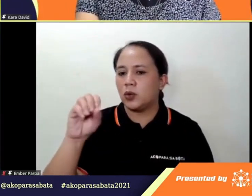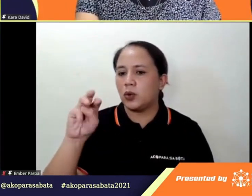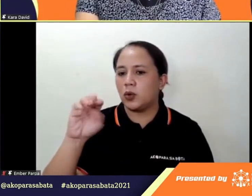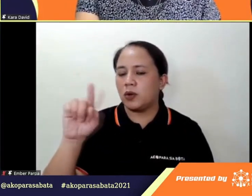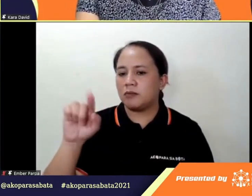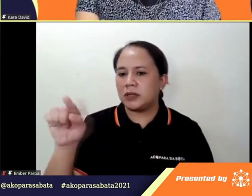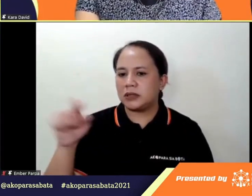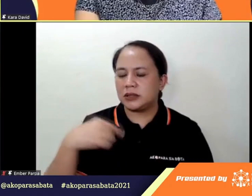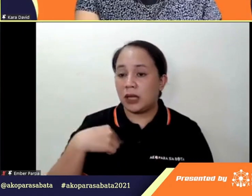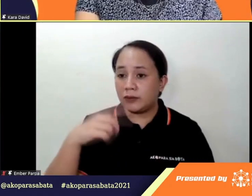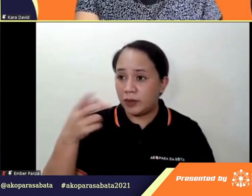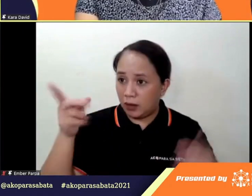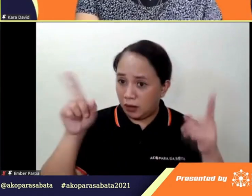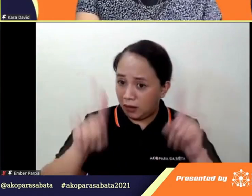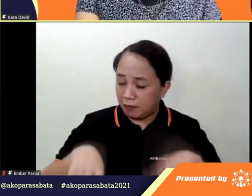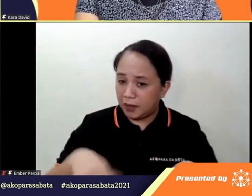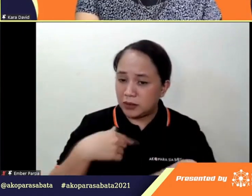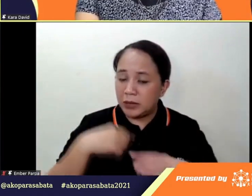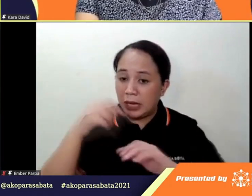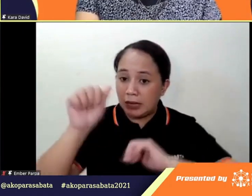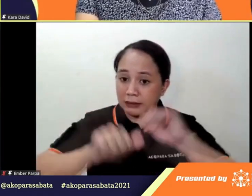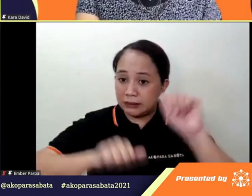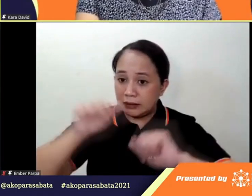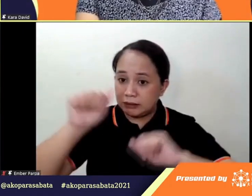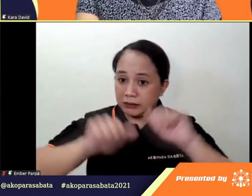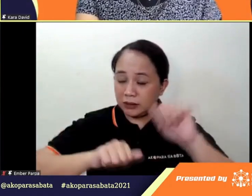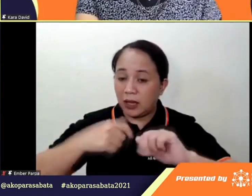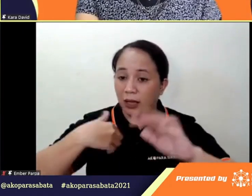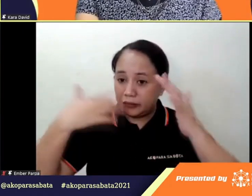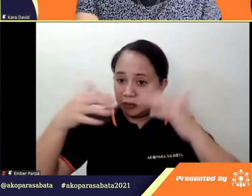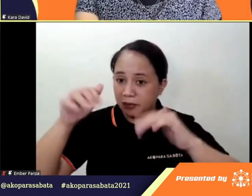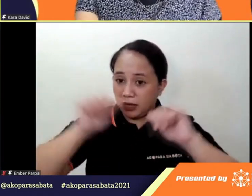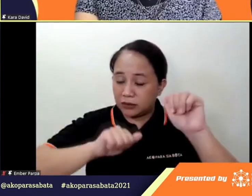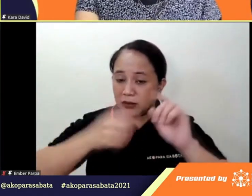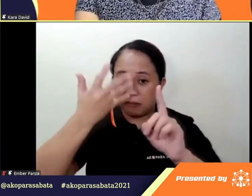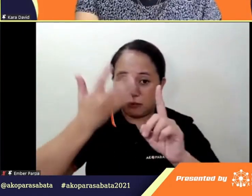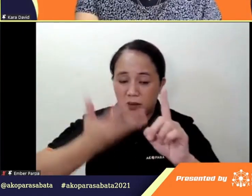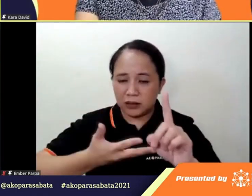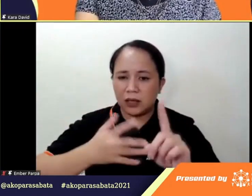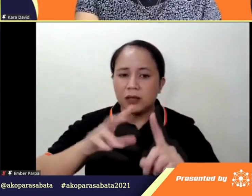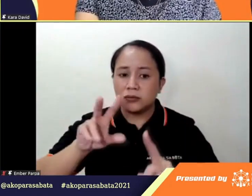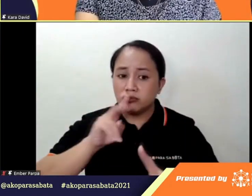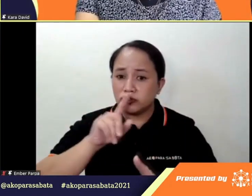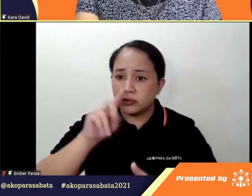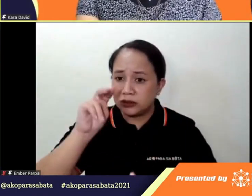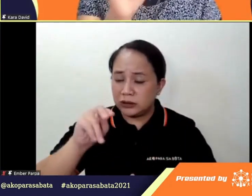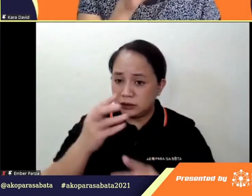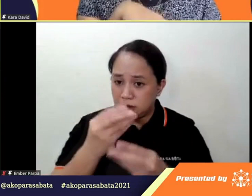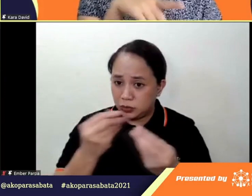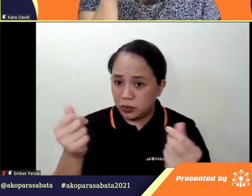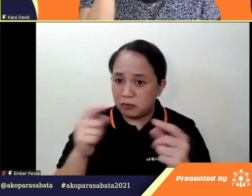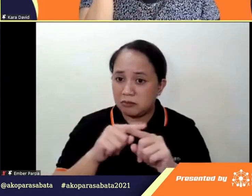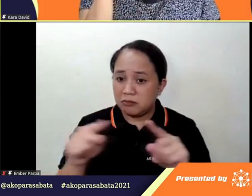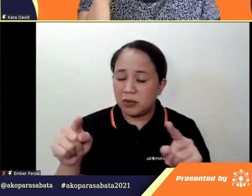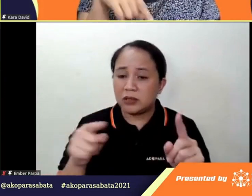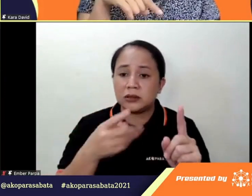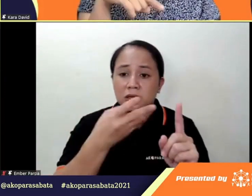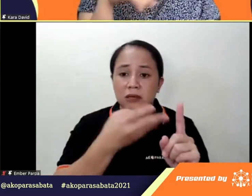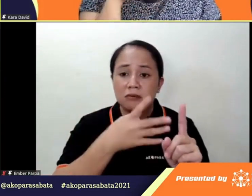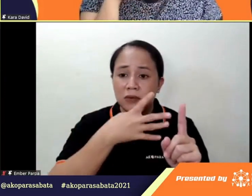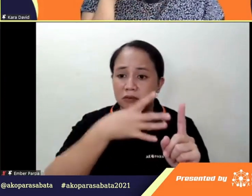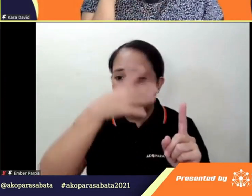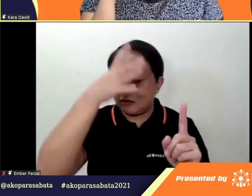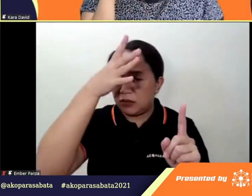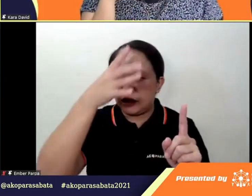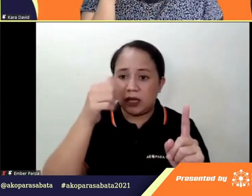the past na may inassess kayong bata na kailangan talaga ng treatment pero yung mismong mga magulang